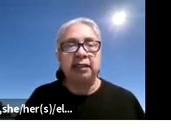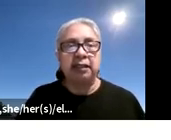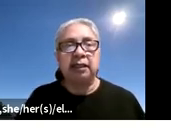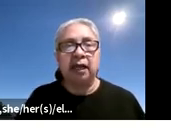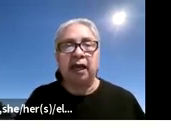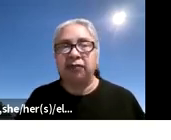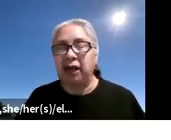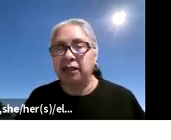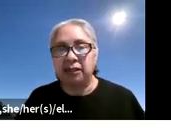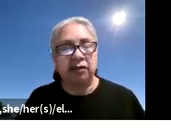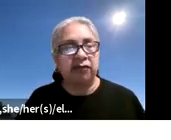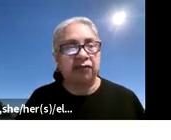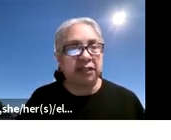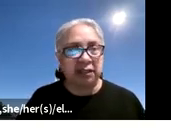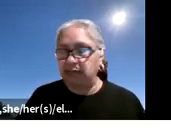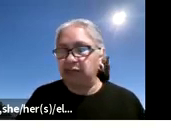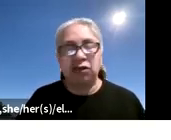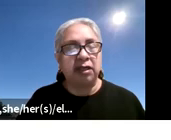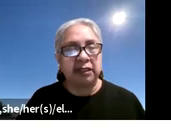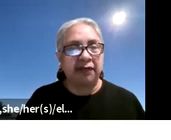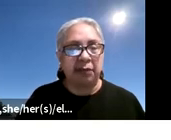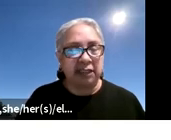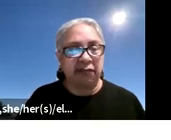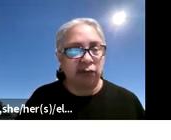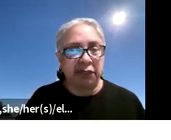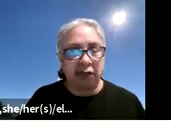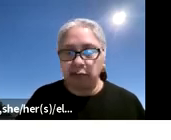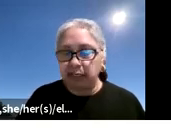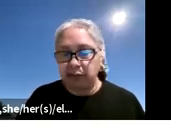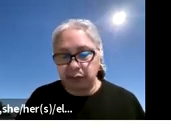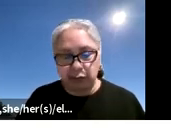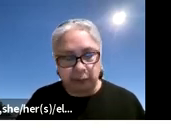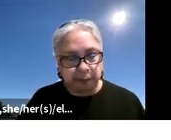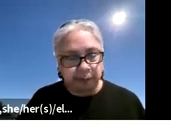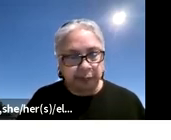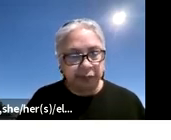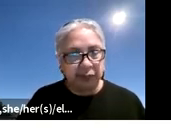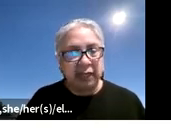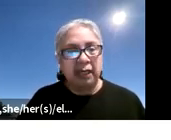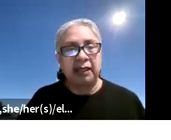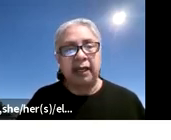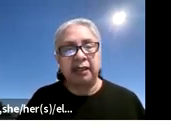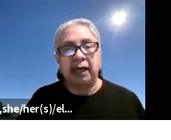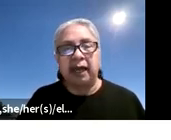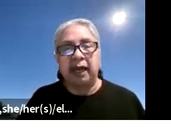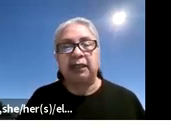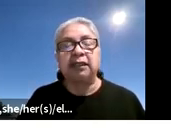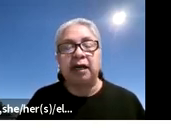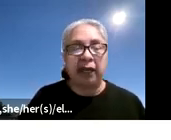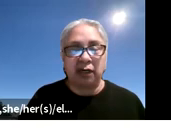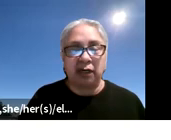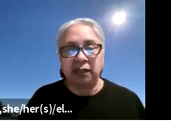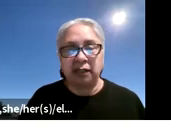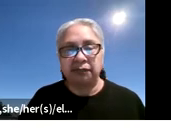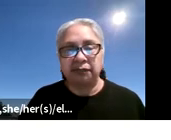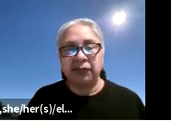and I've got serious family stuff going on right now too. Yet I love